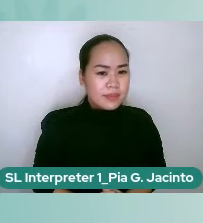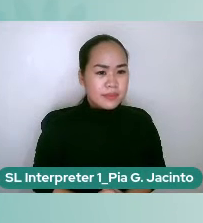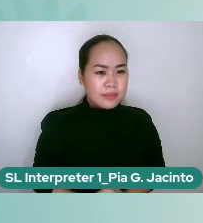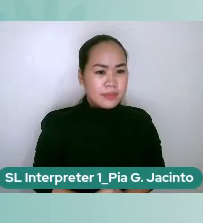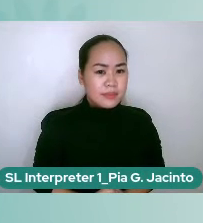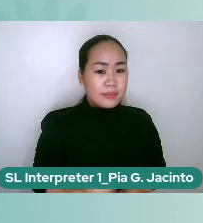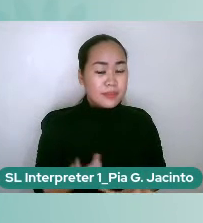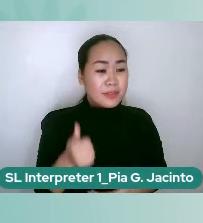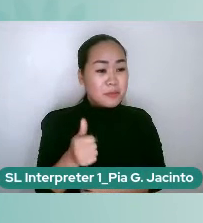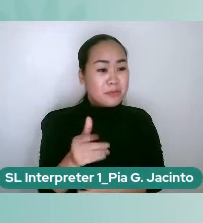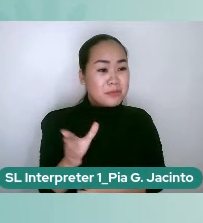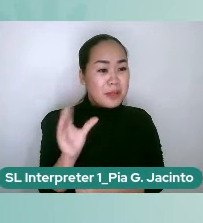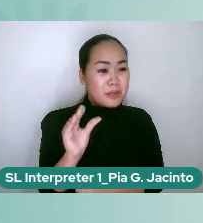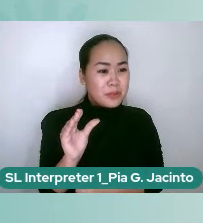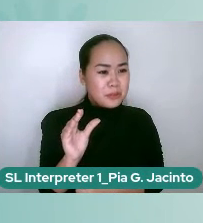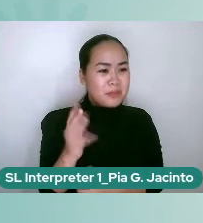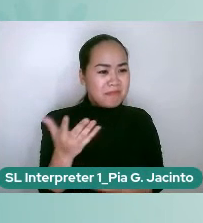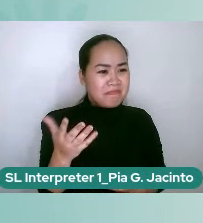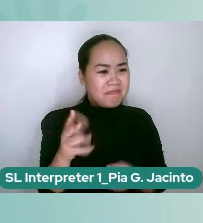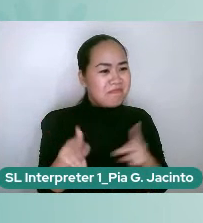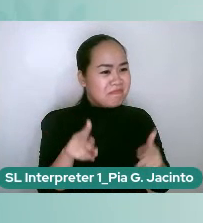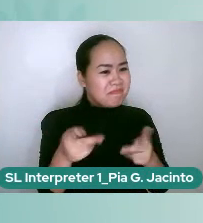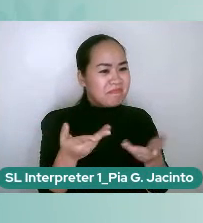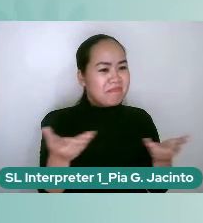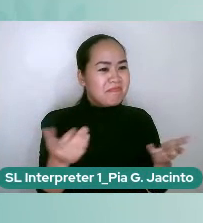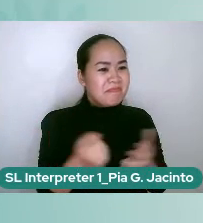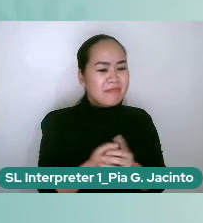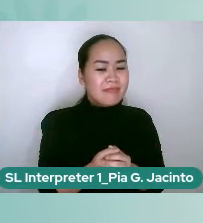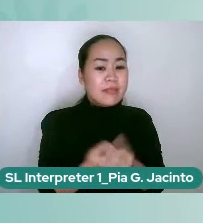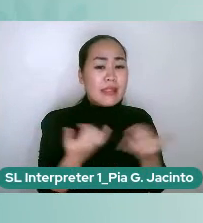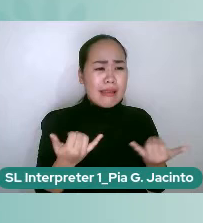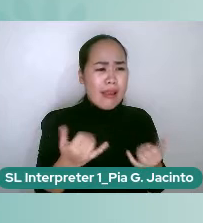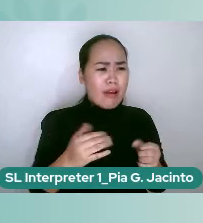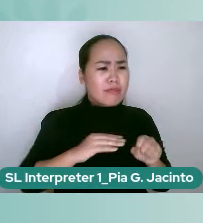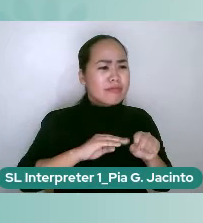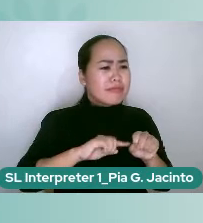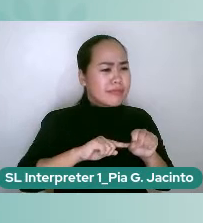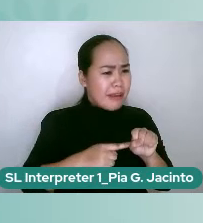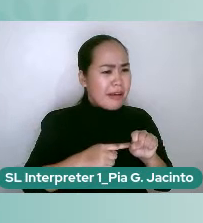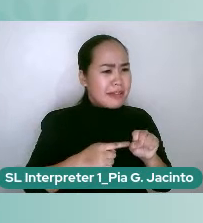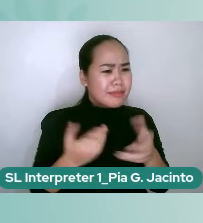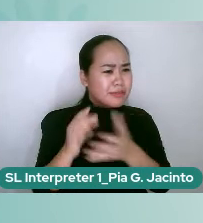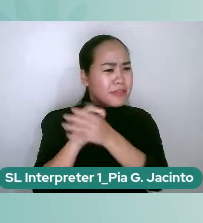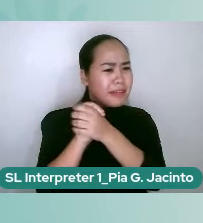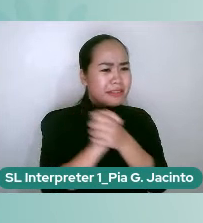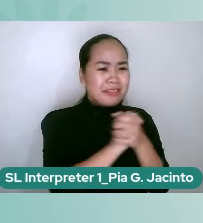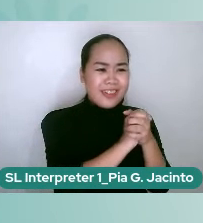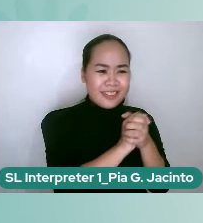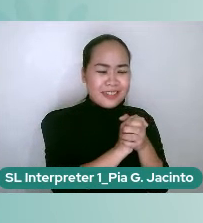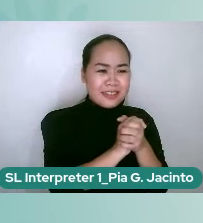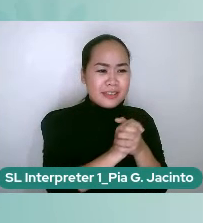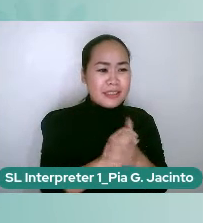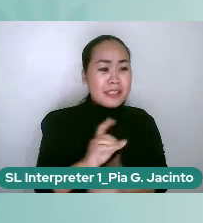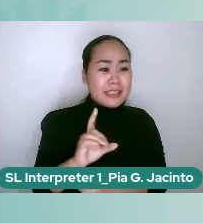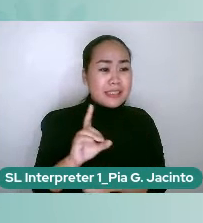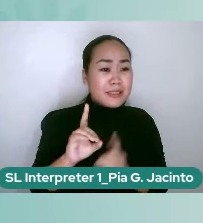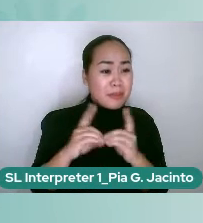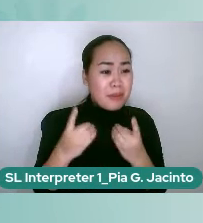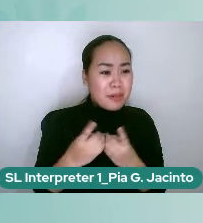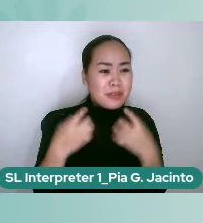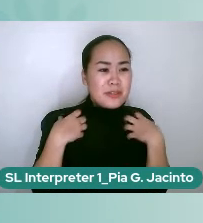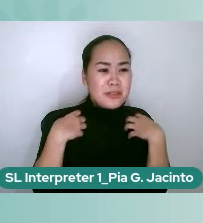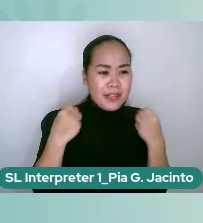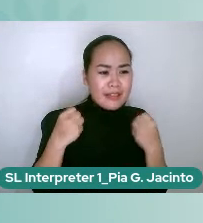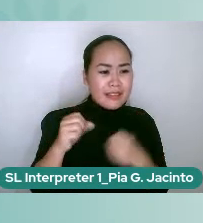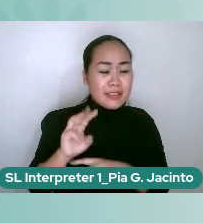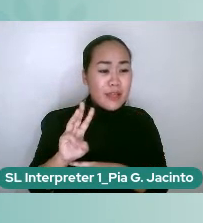Good afternoon, dear colleagues. I would like to begin by congratulating the Department of Health and the WHO Country Office for hosting